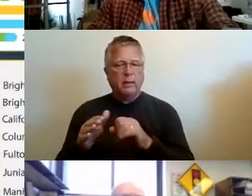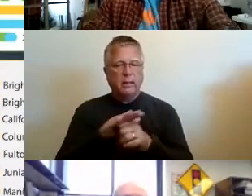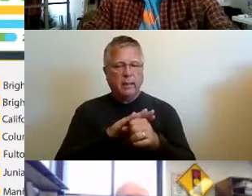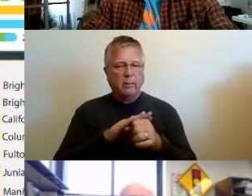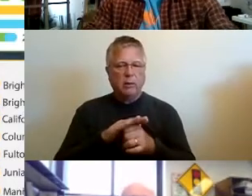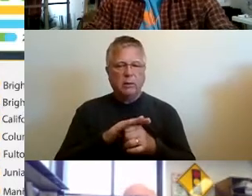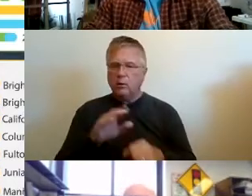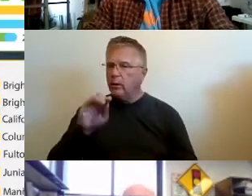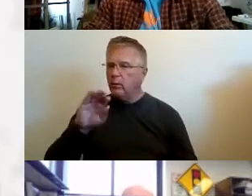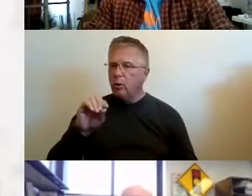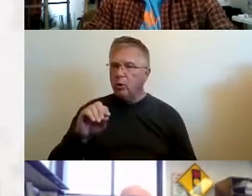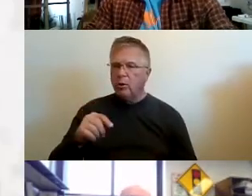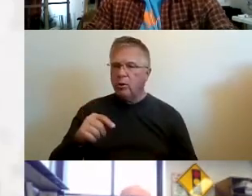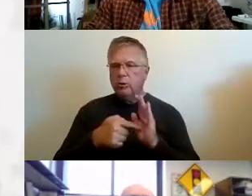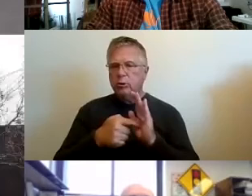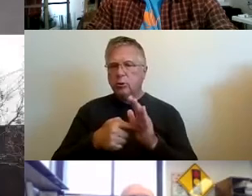the neighborhoods.